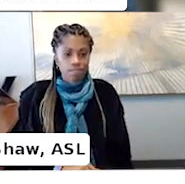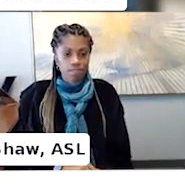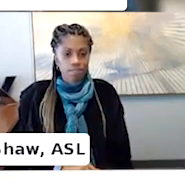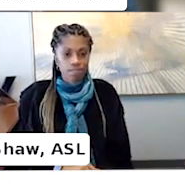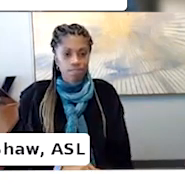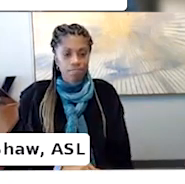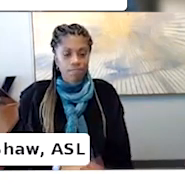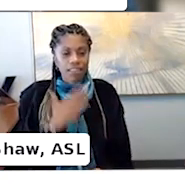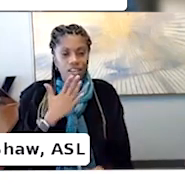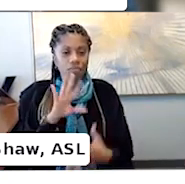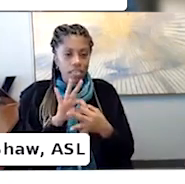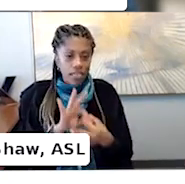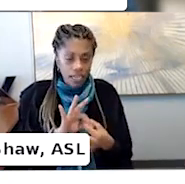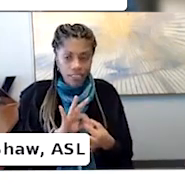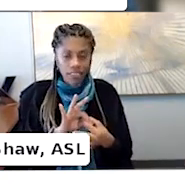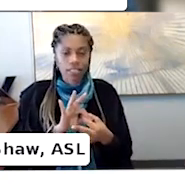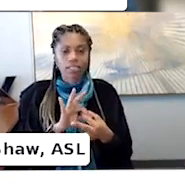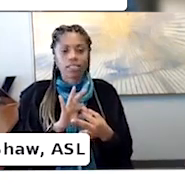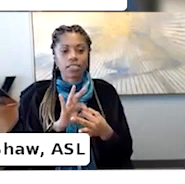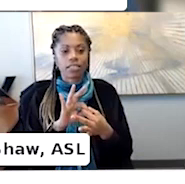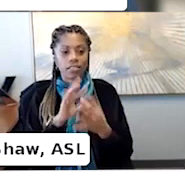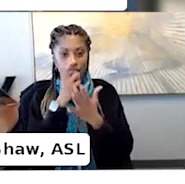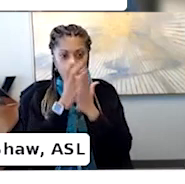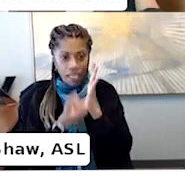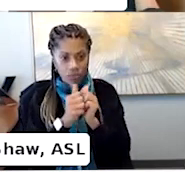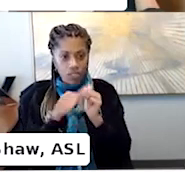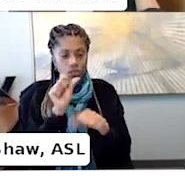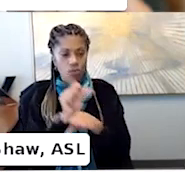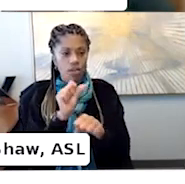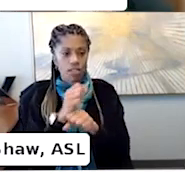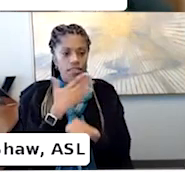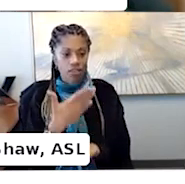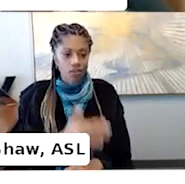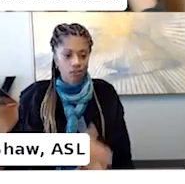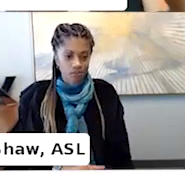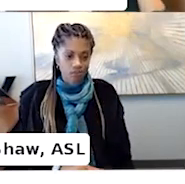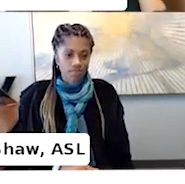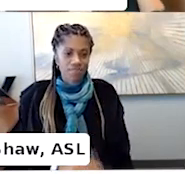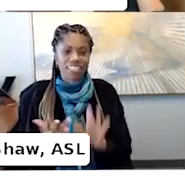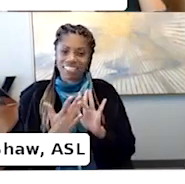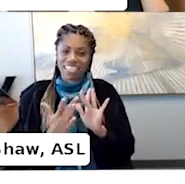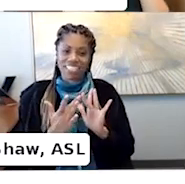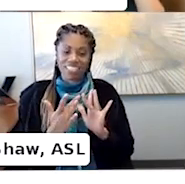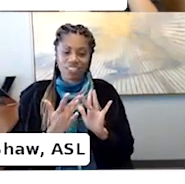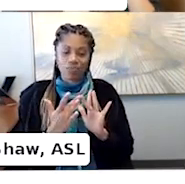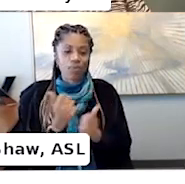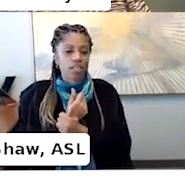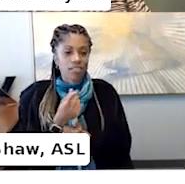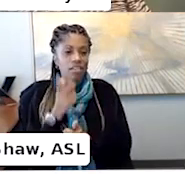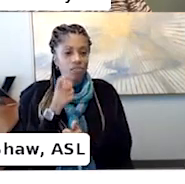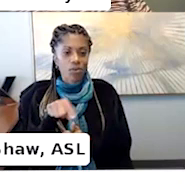and connected to us and our work. Yeah, just a big thank you. Stay in touch, y'all. We're out here. We'd love to hear from you.